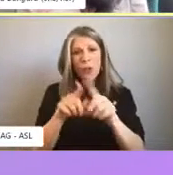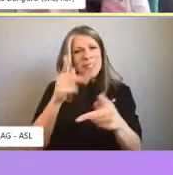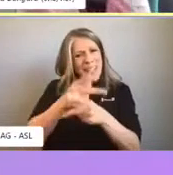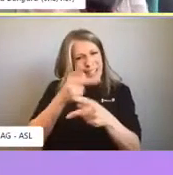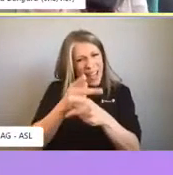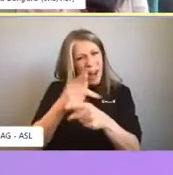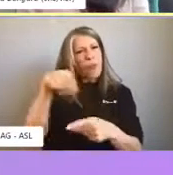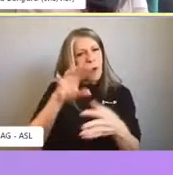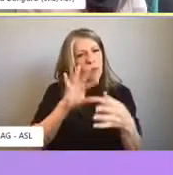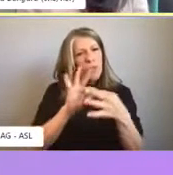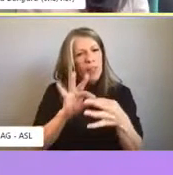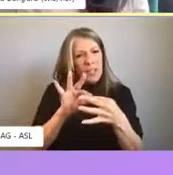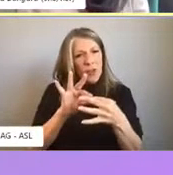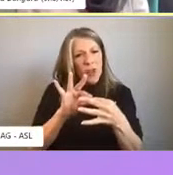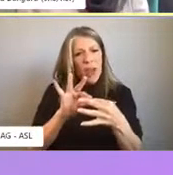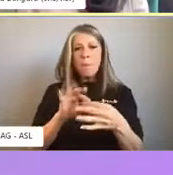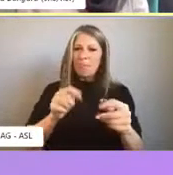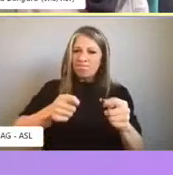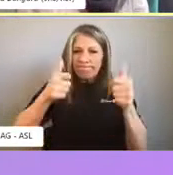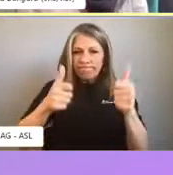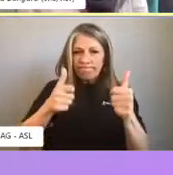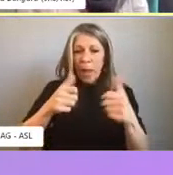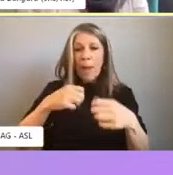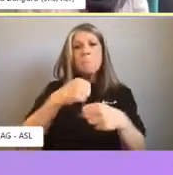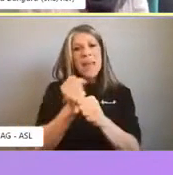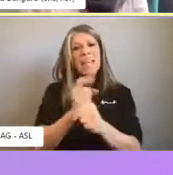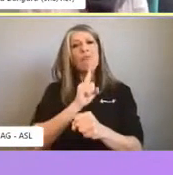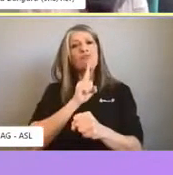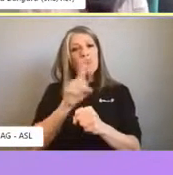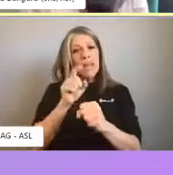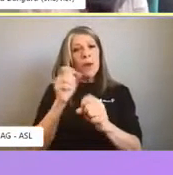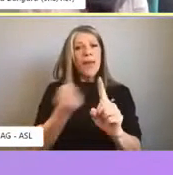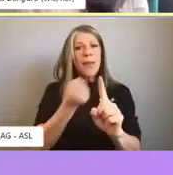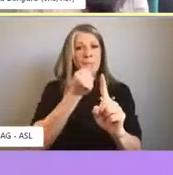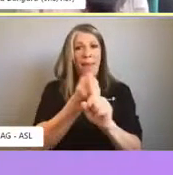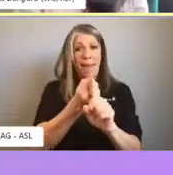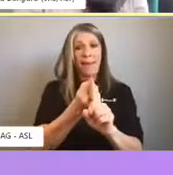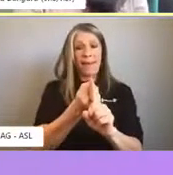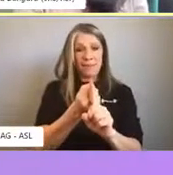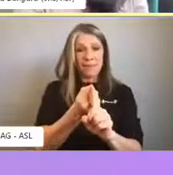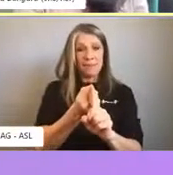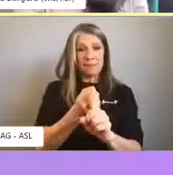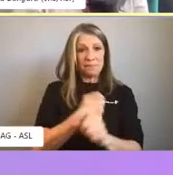relationships and focus on being nimble and making a real impact.